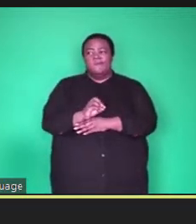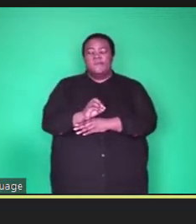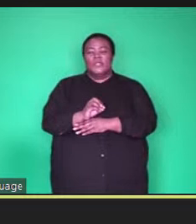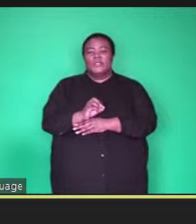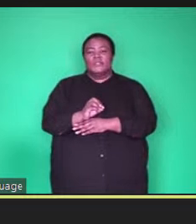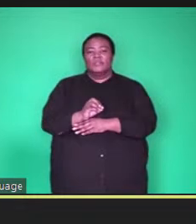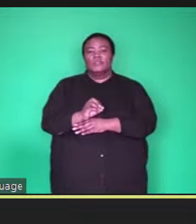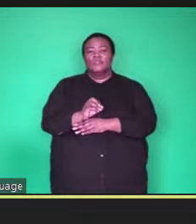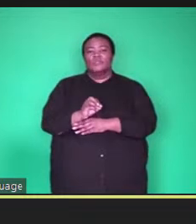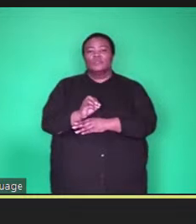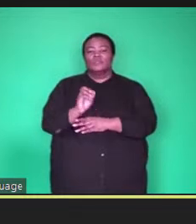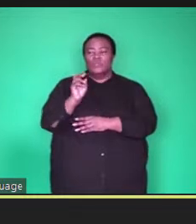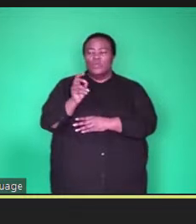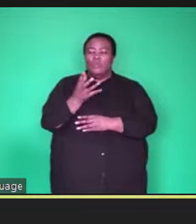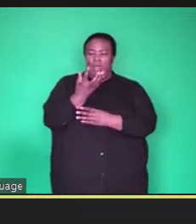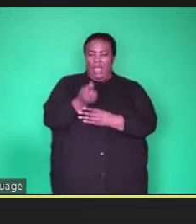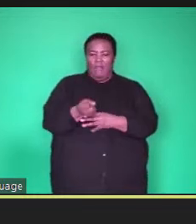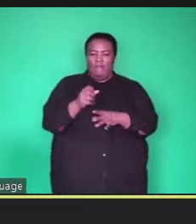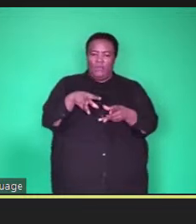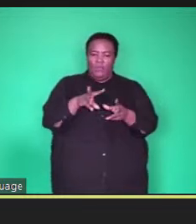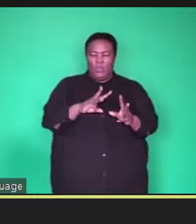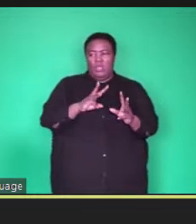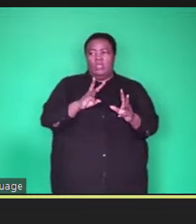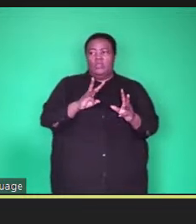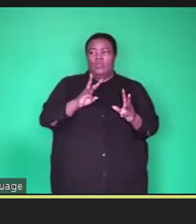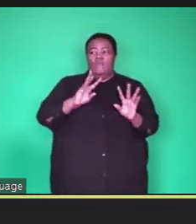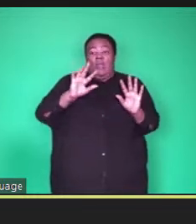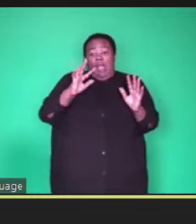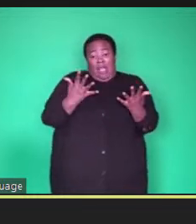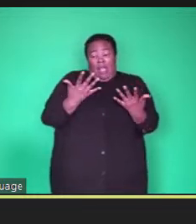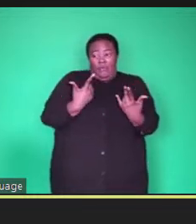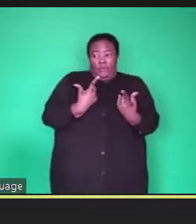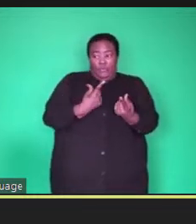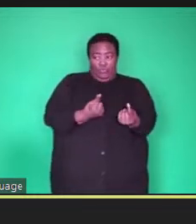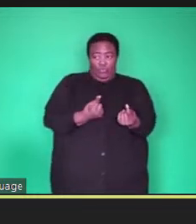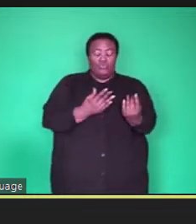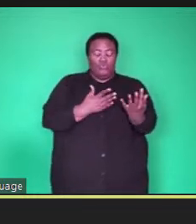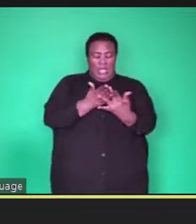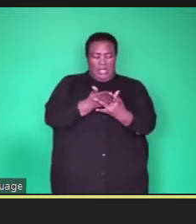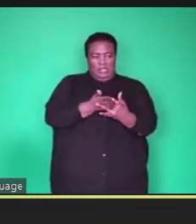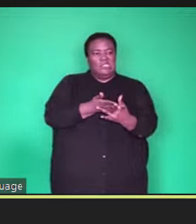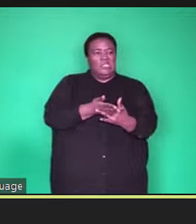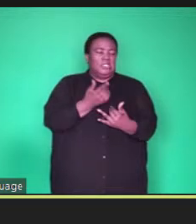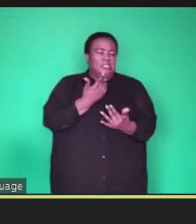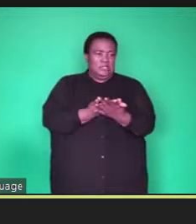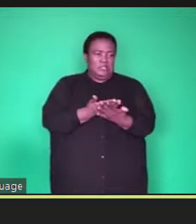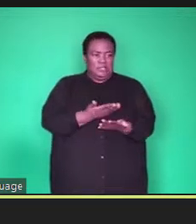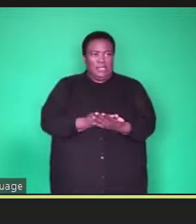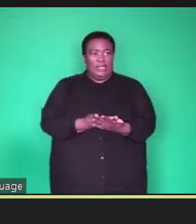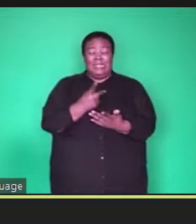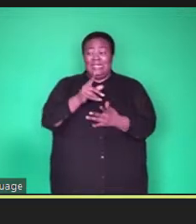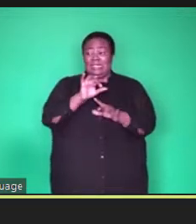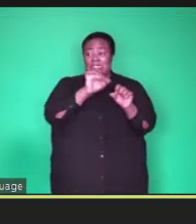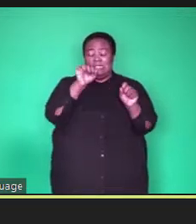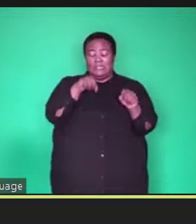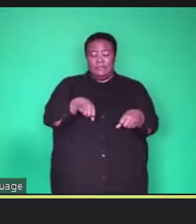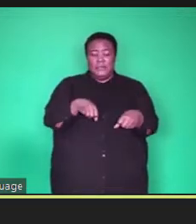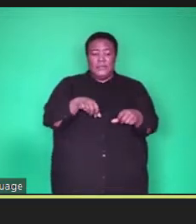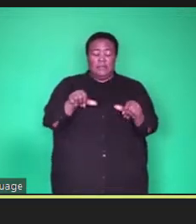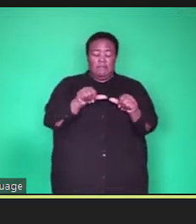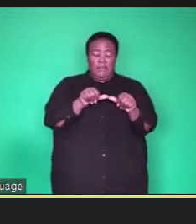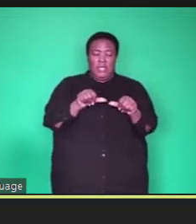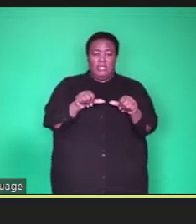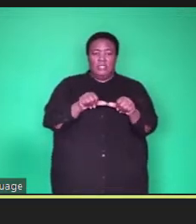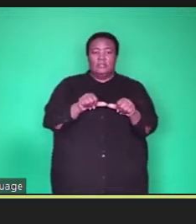do the what I've just shown you are also accessible. And this is systematic measurement of